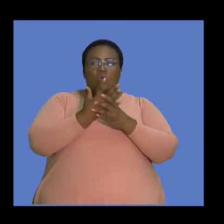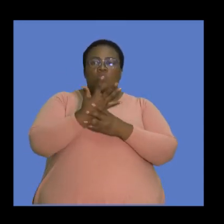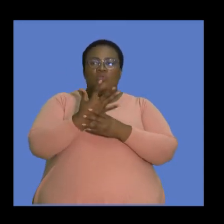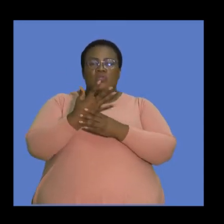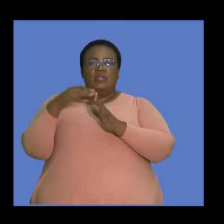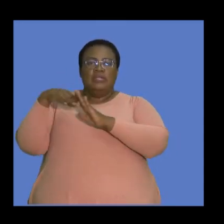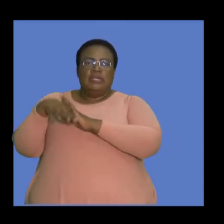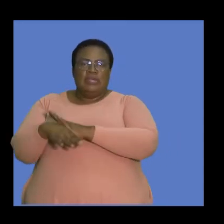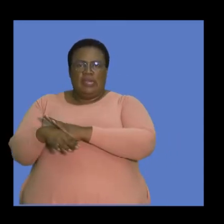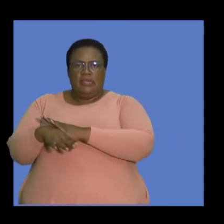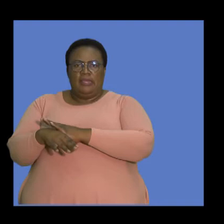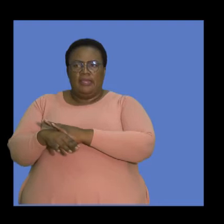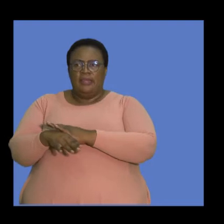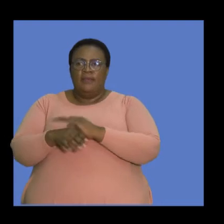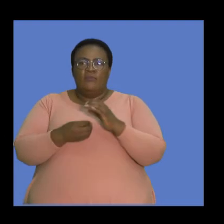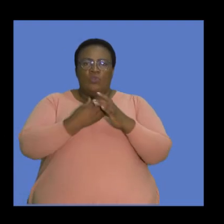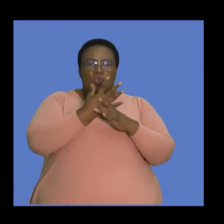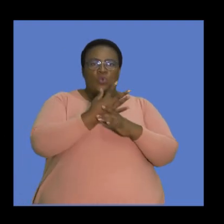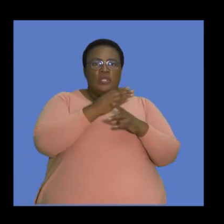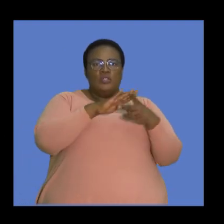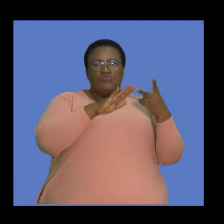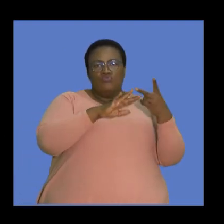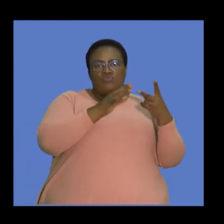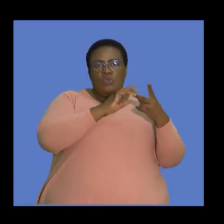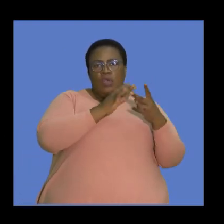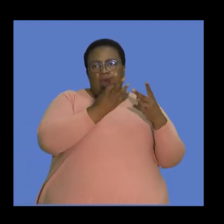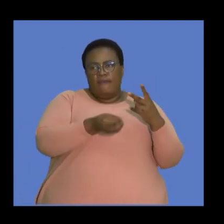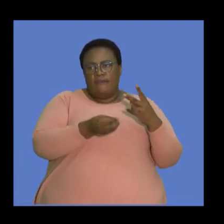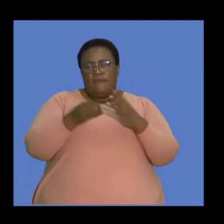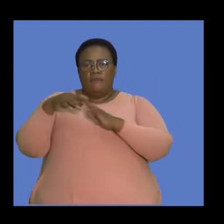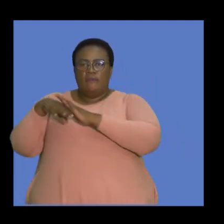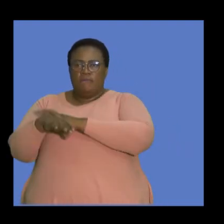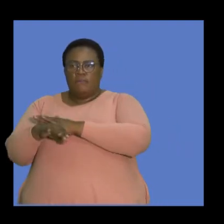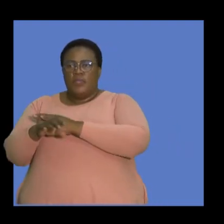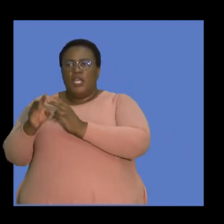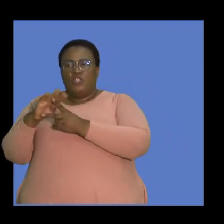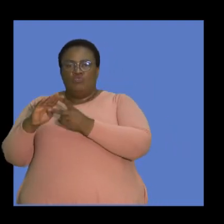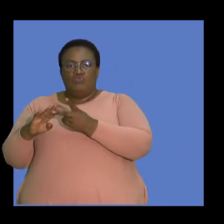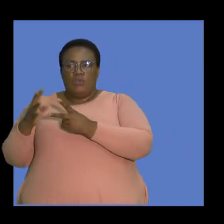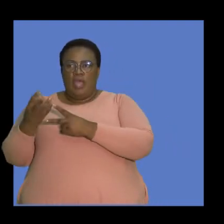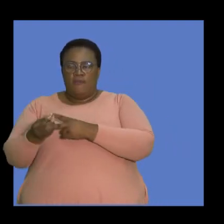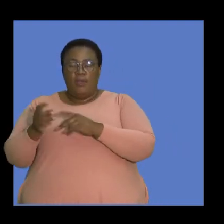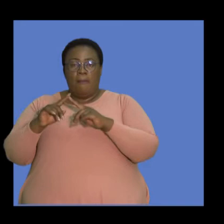branches. Under growth, we have two types. Under decay, we have two types. But we have been specifically looking at